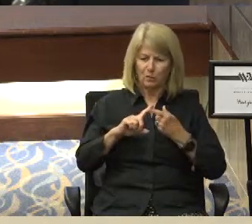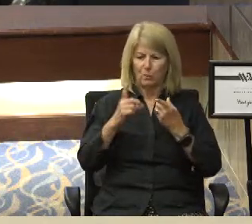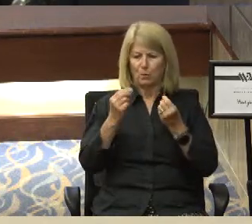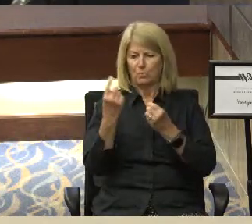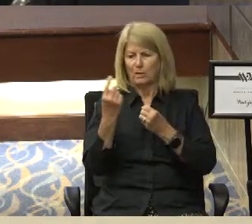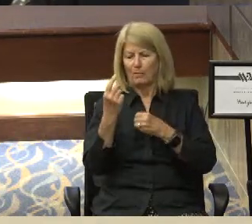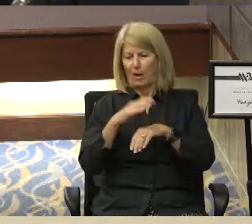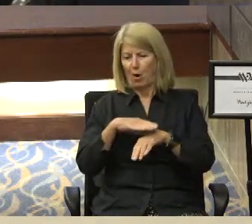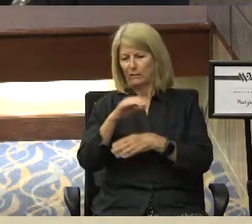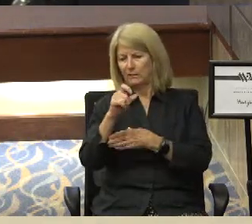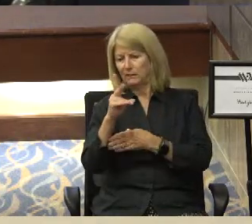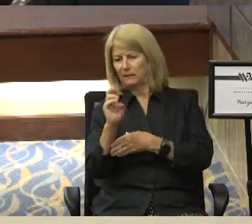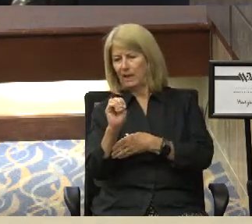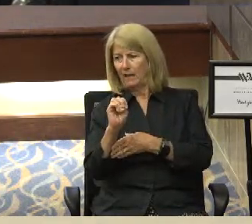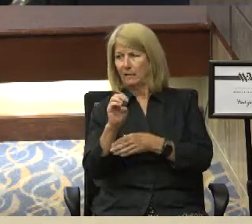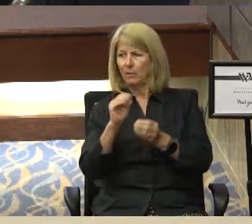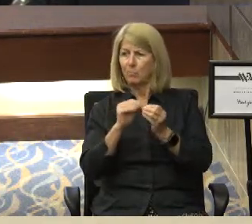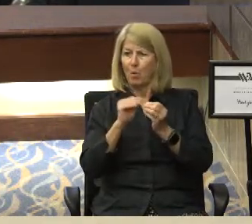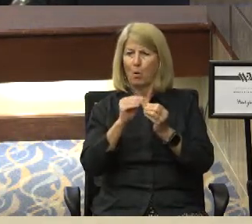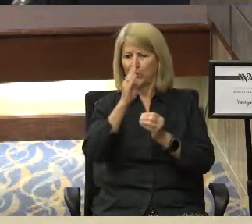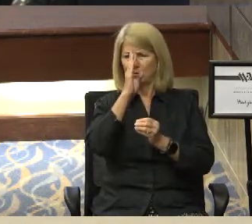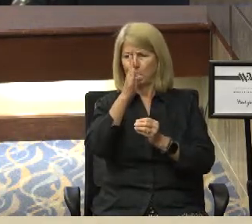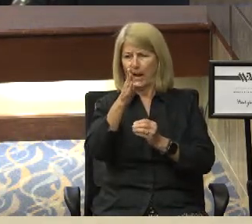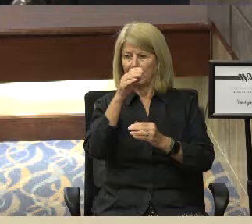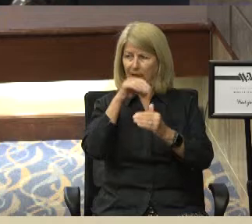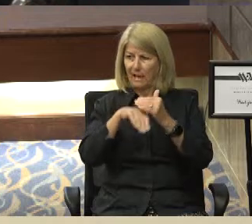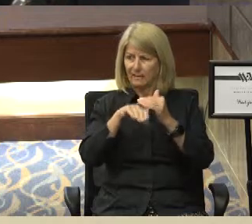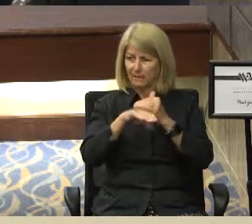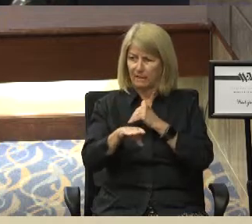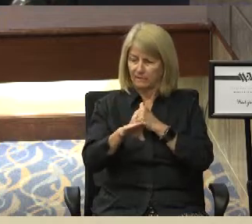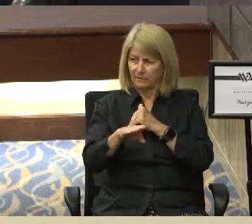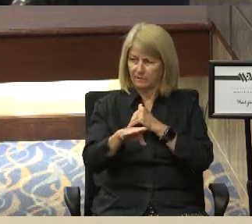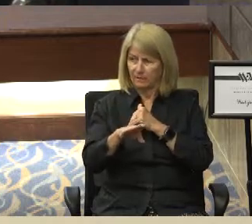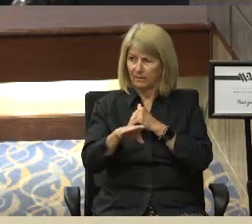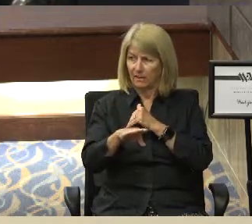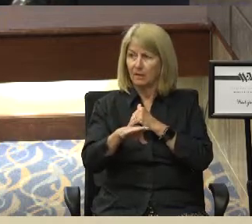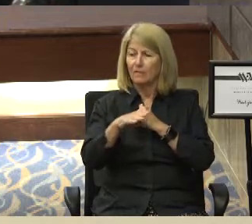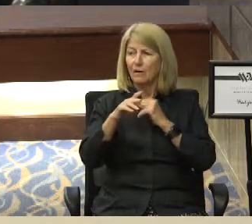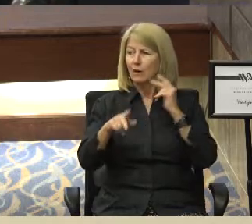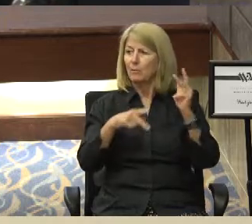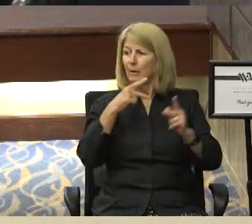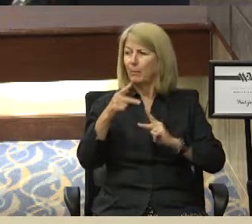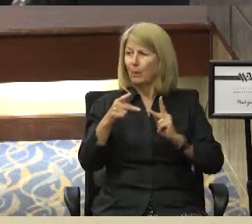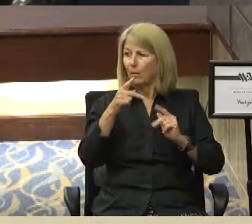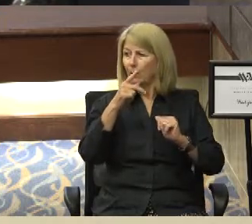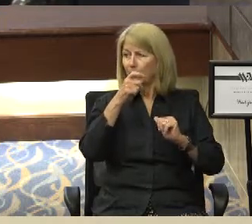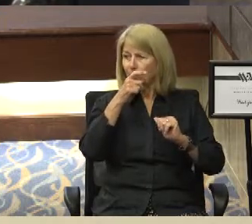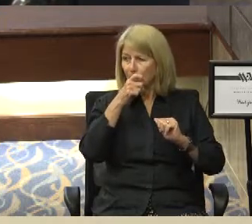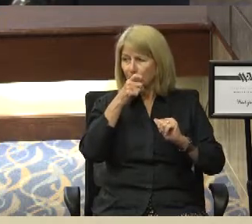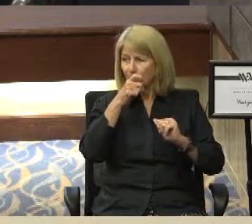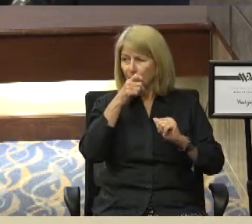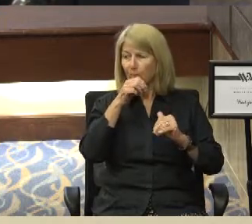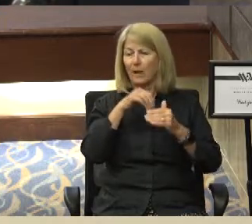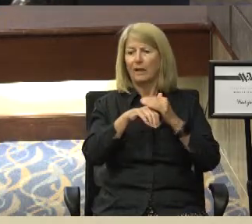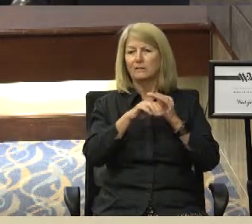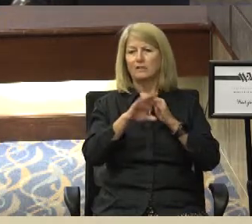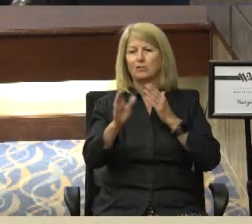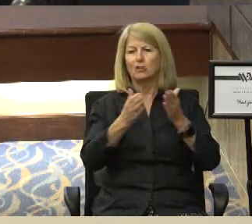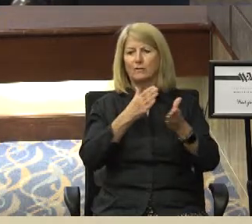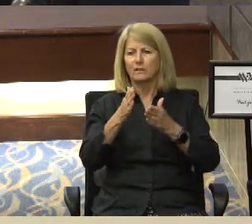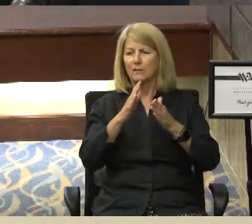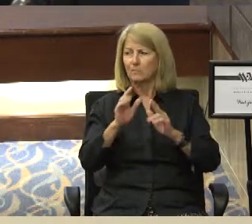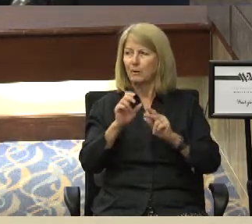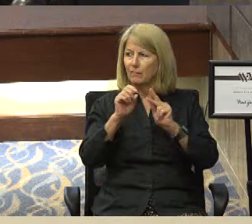which both should be more direct access to the residents experiencing homelessness, seeking access to the services provided by Salvation